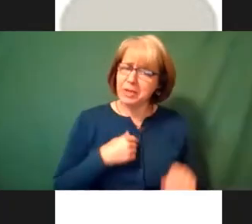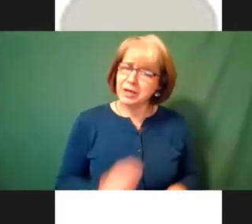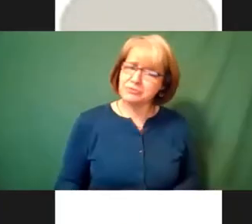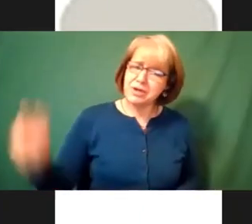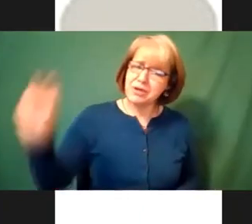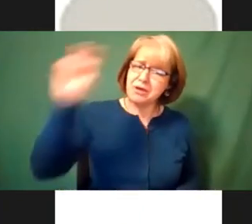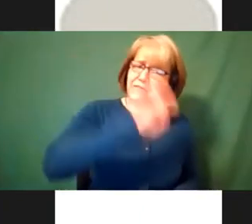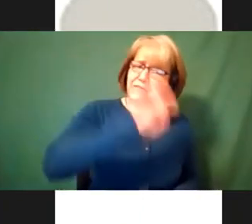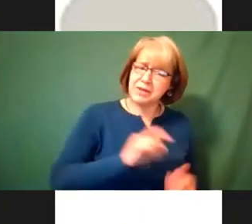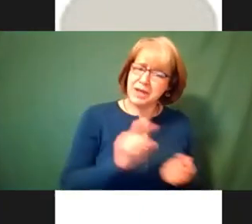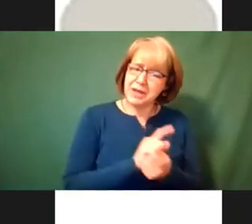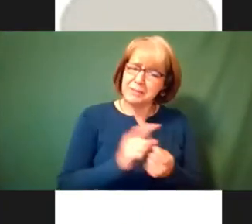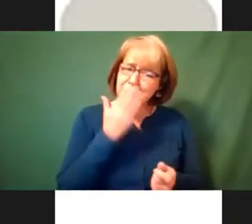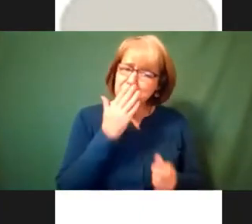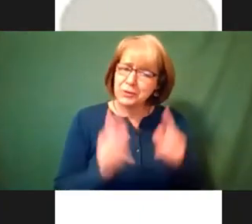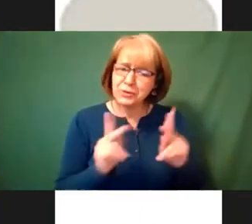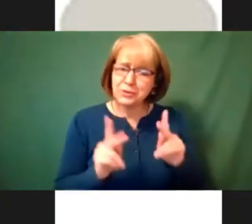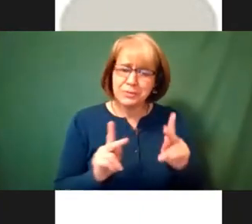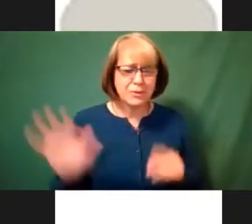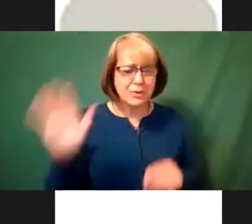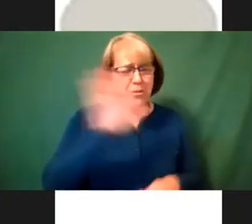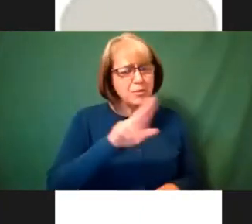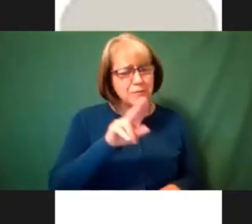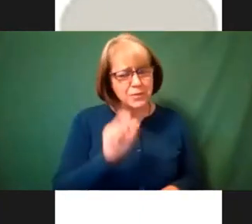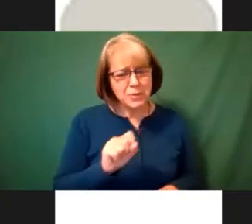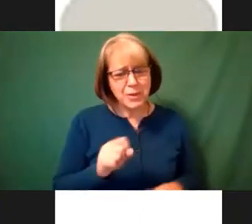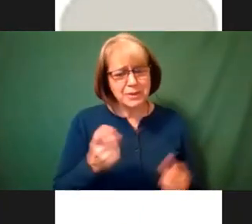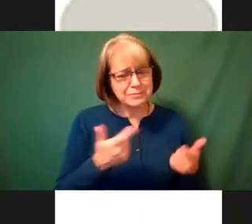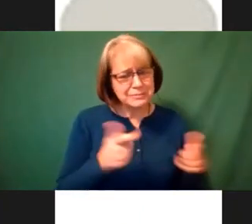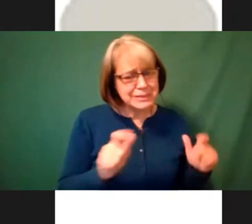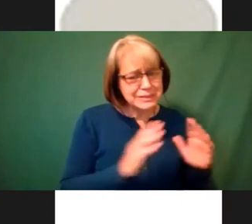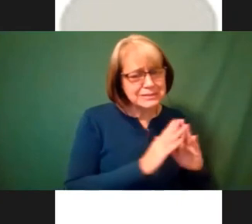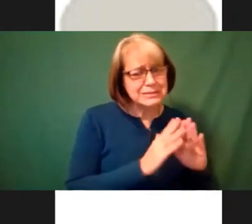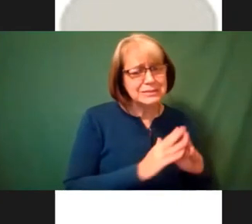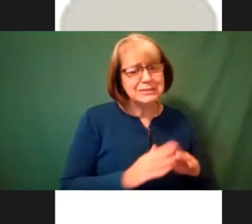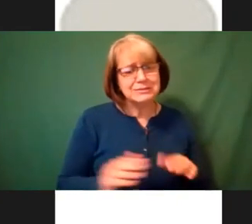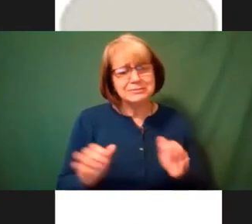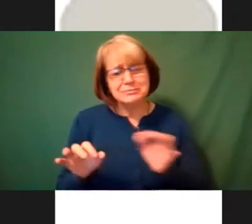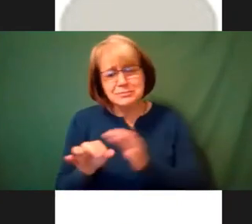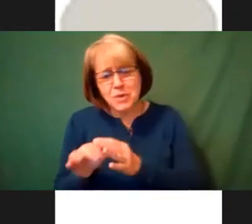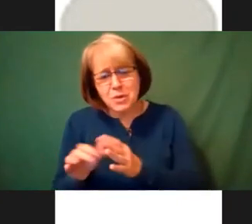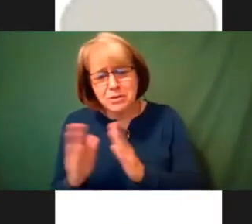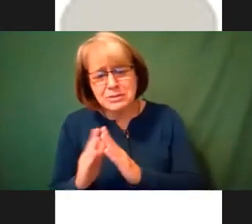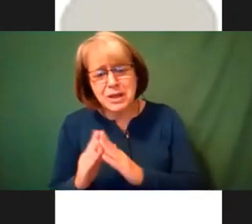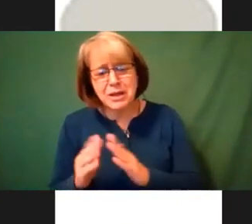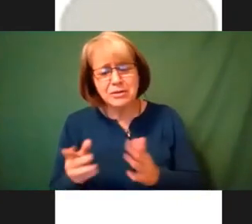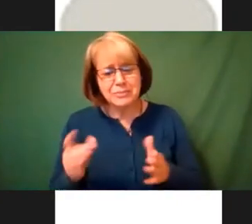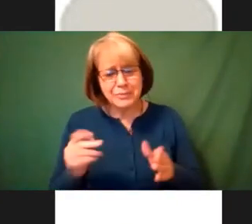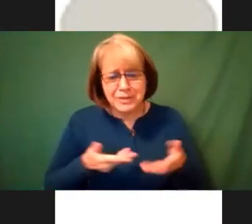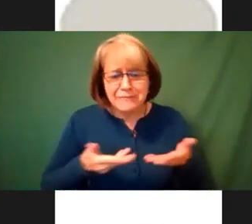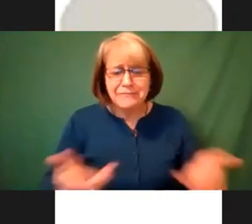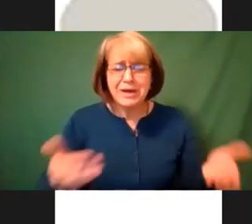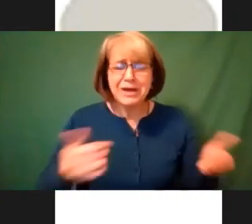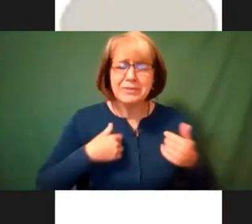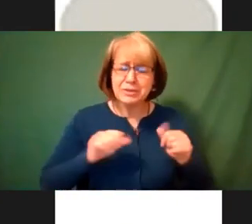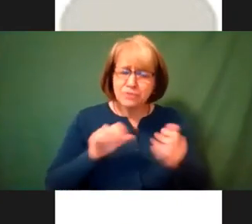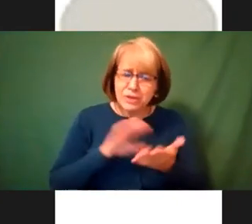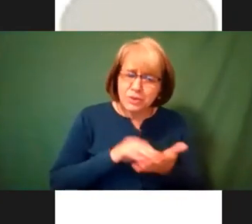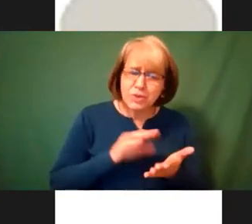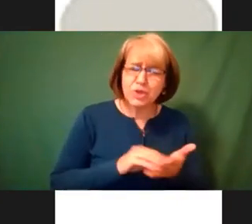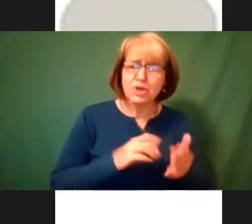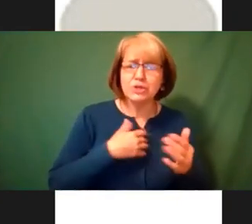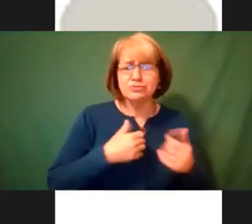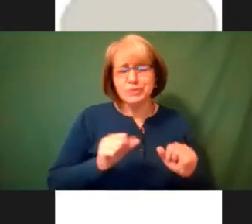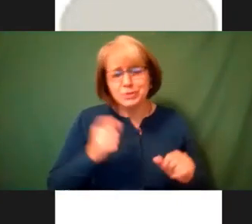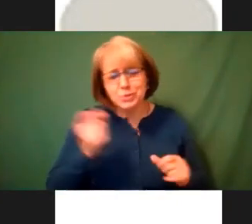all around this country. You know, small places, large places that invite me in. And I'm like, look at these people. They're really trying to figure it out. So I